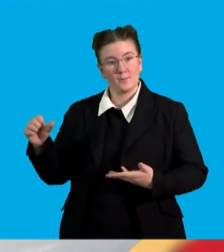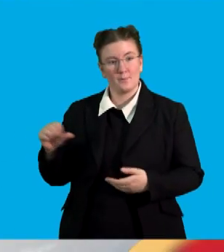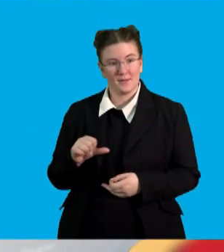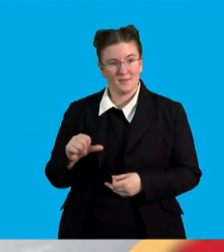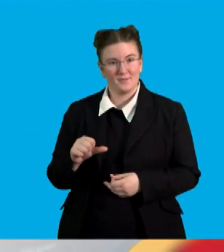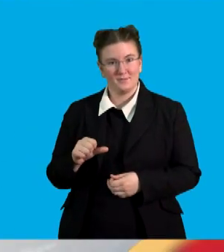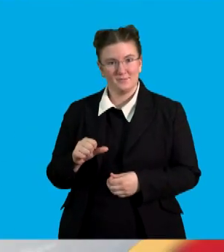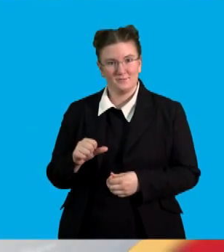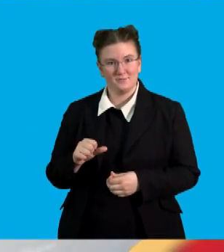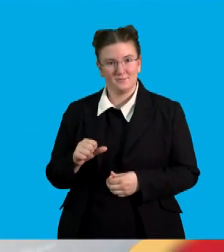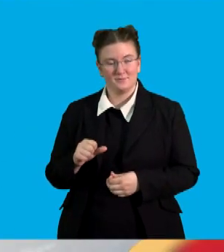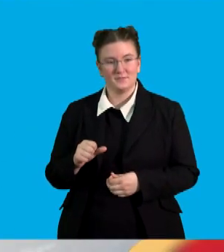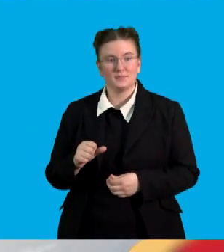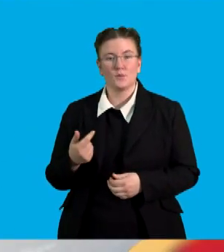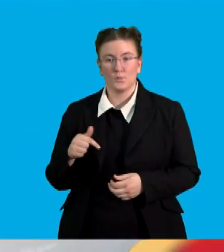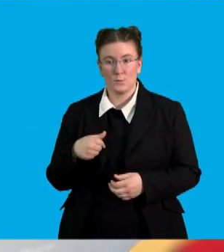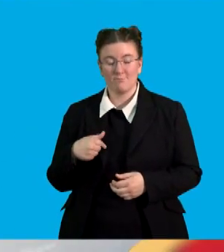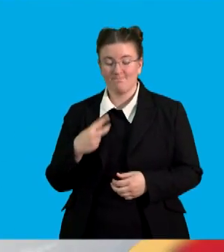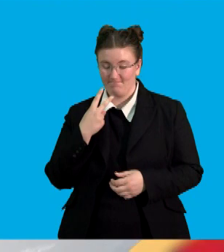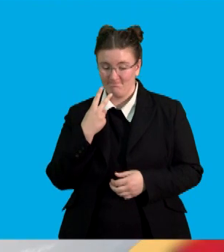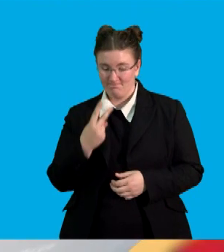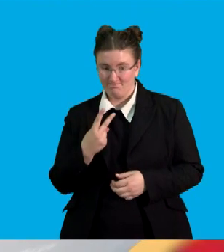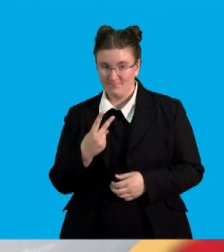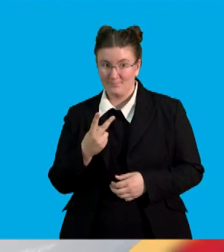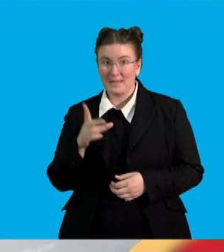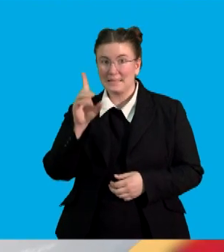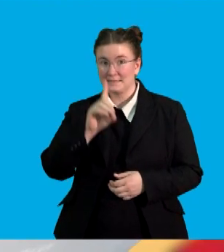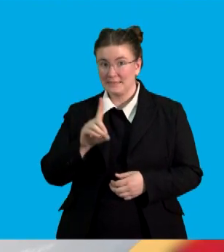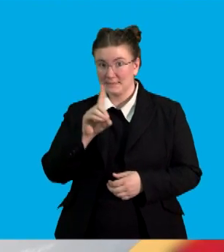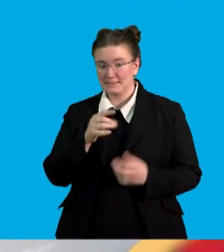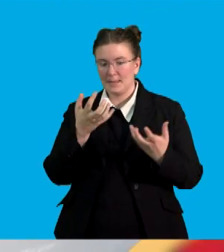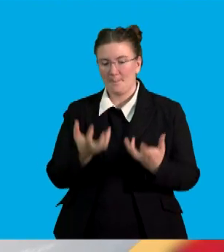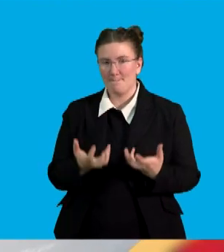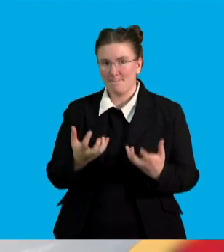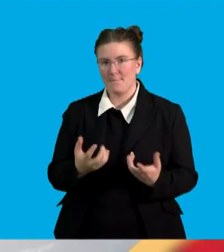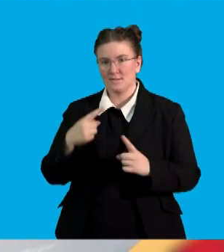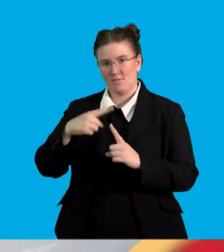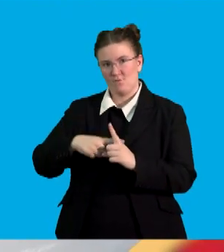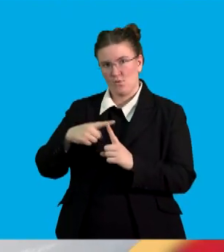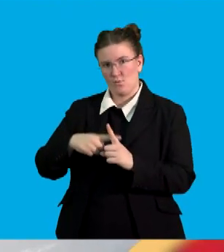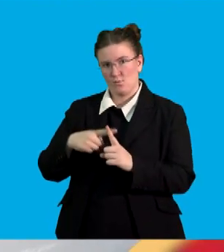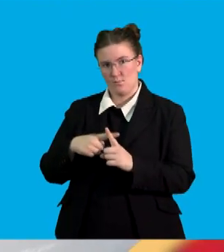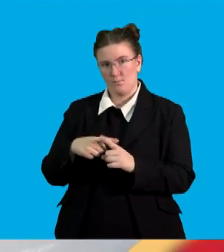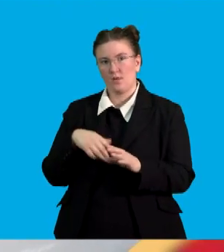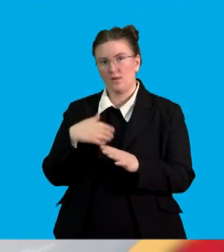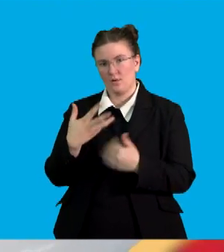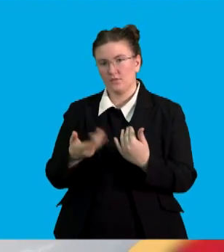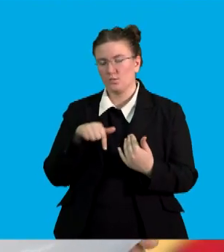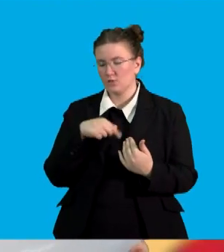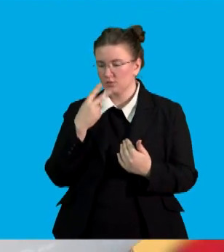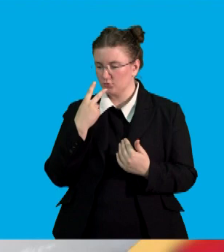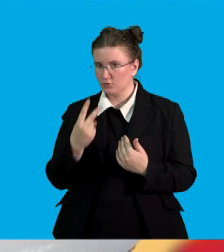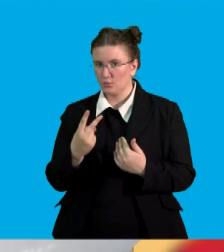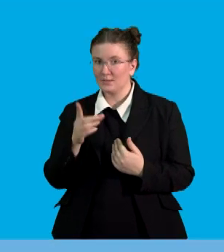Welcome back from an ad break. So learners, we looked at the density, mass, and volume as our main idea. So after that, we looked